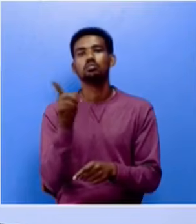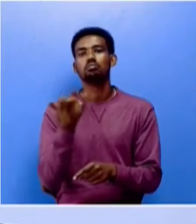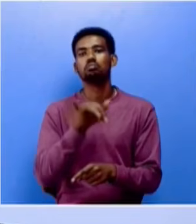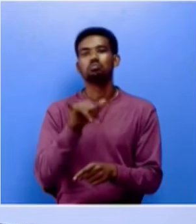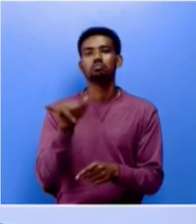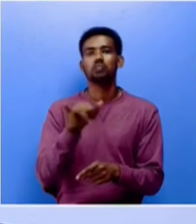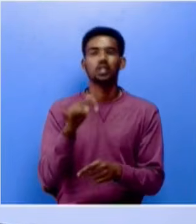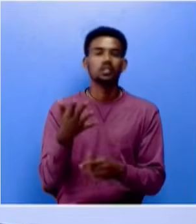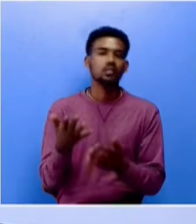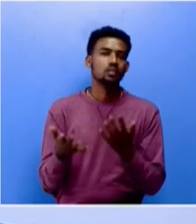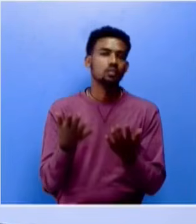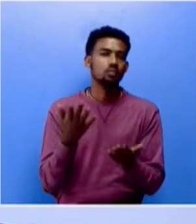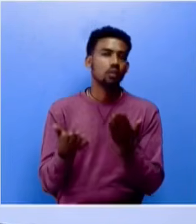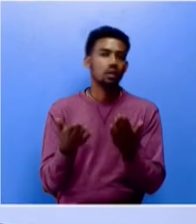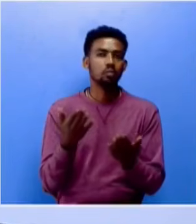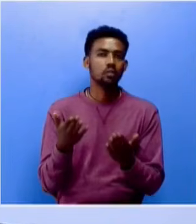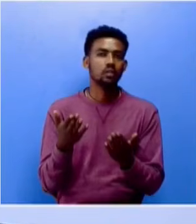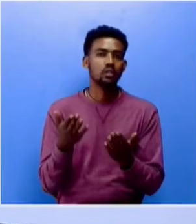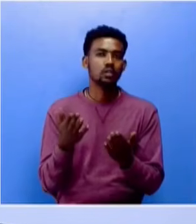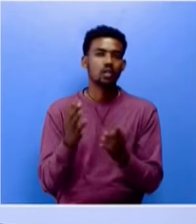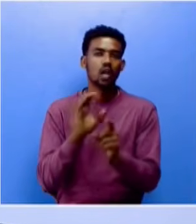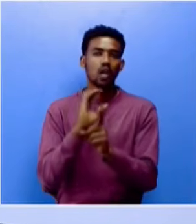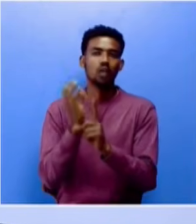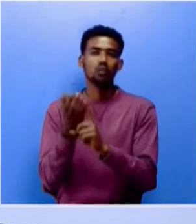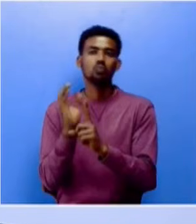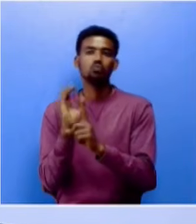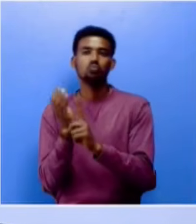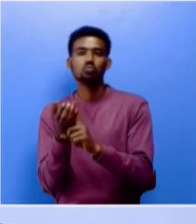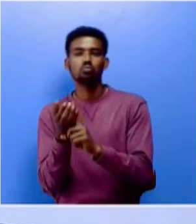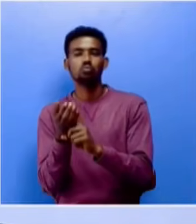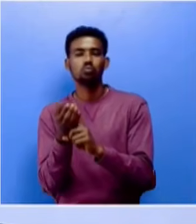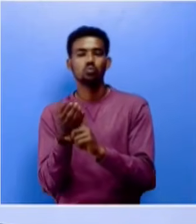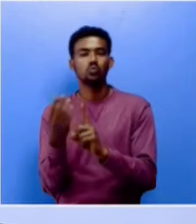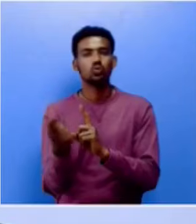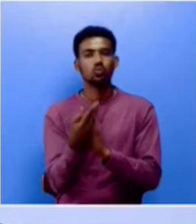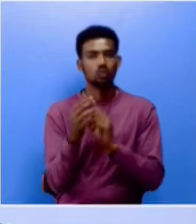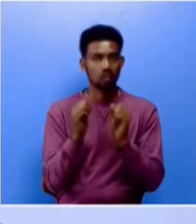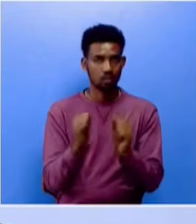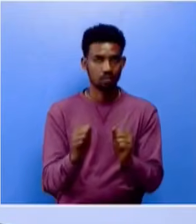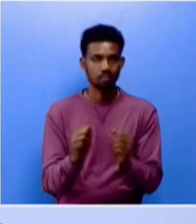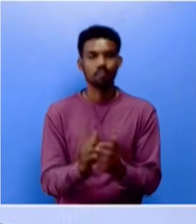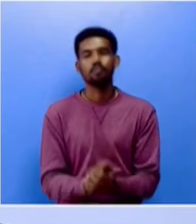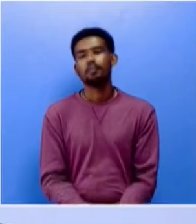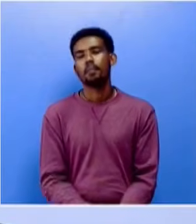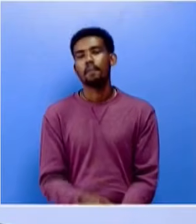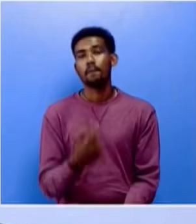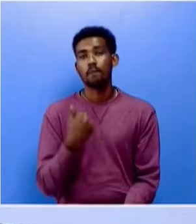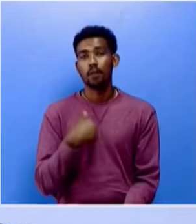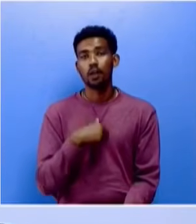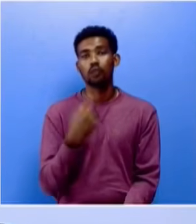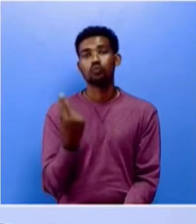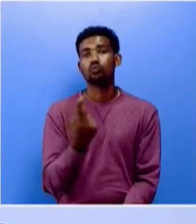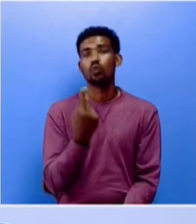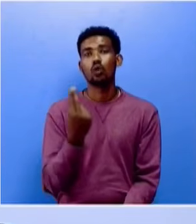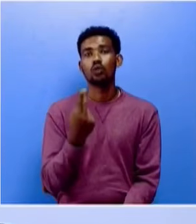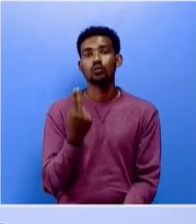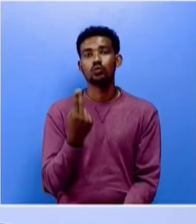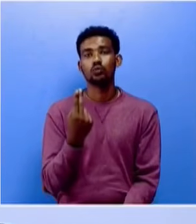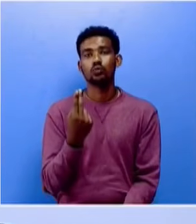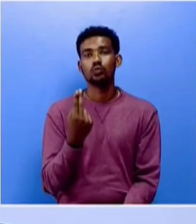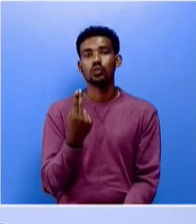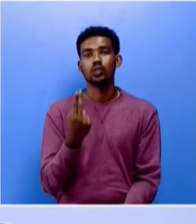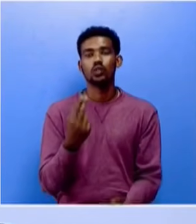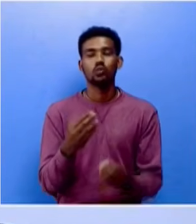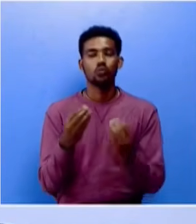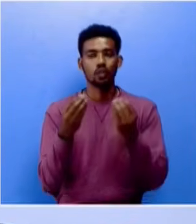maybe depends on the context. Is it clear? When we say ought to, we can use